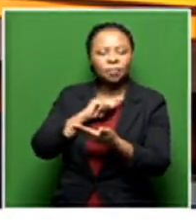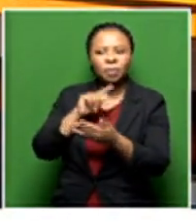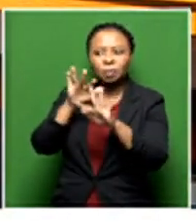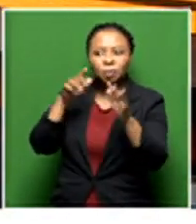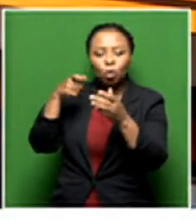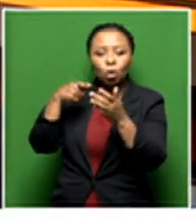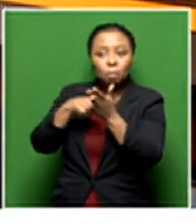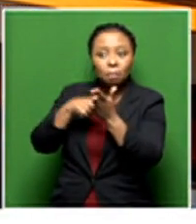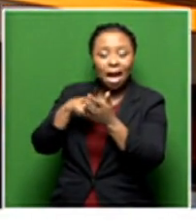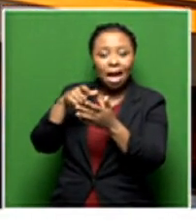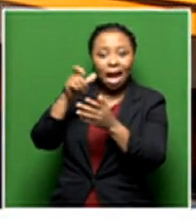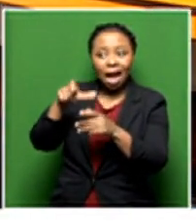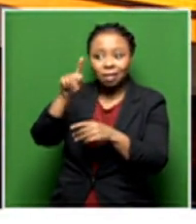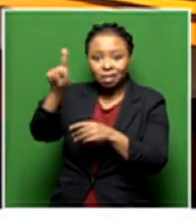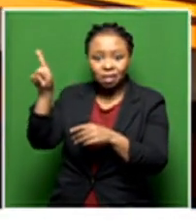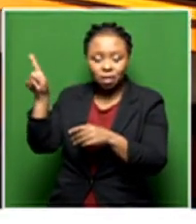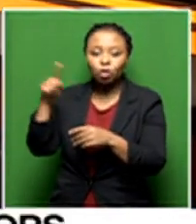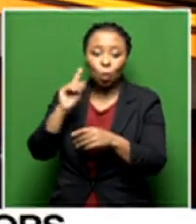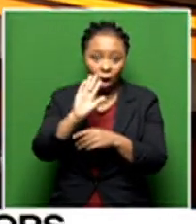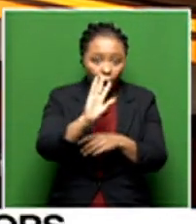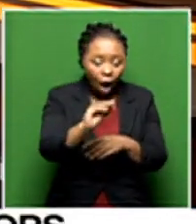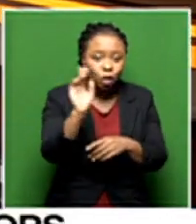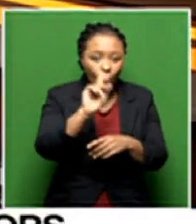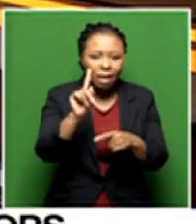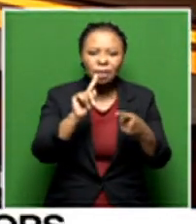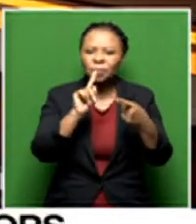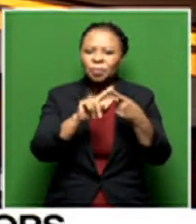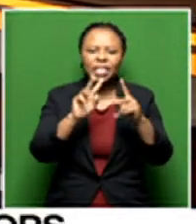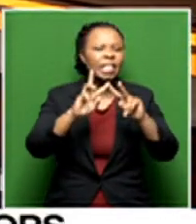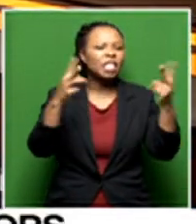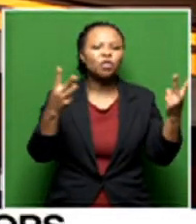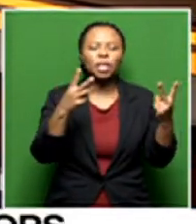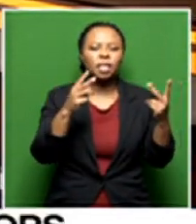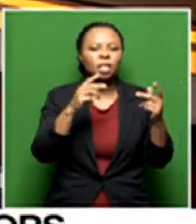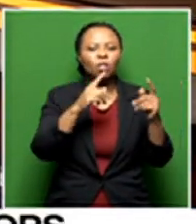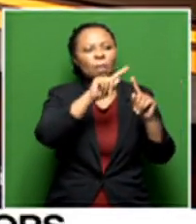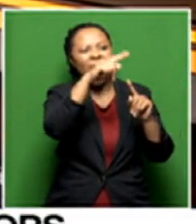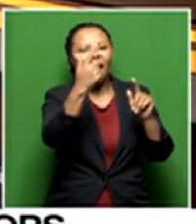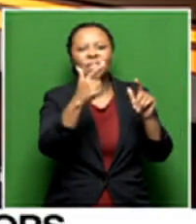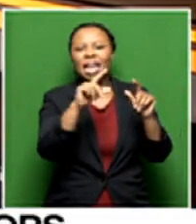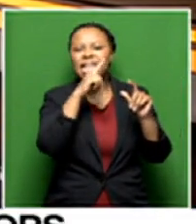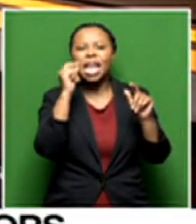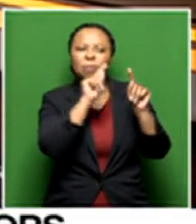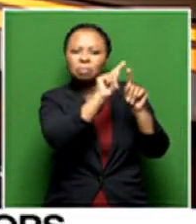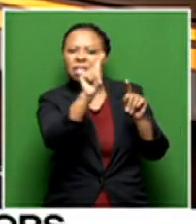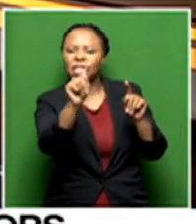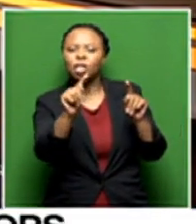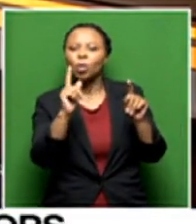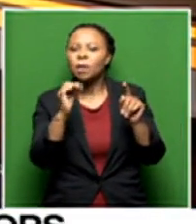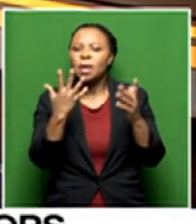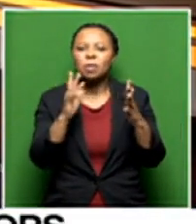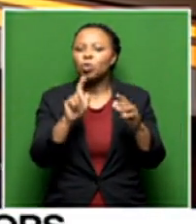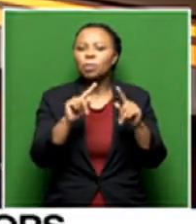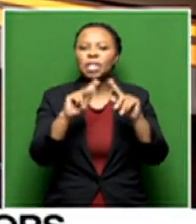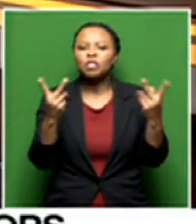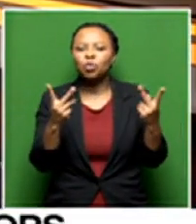consumers out there, that's the first thing that they'll be asking for. How is it different from the other brands? And if it's different, it should be different maybe